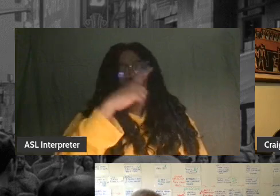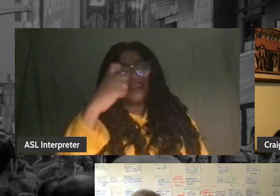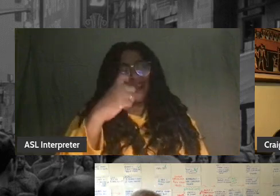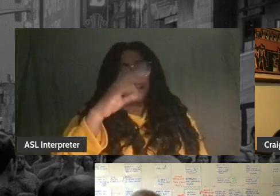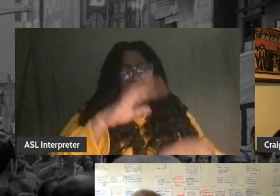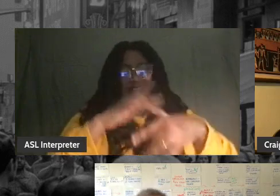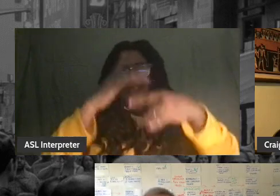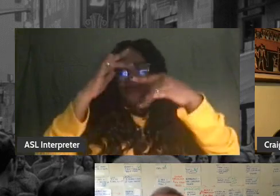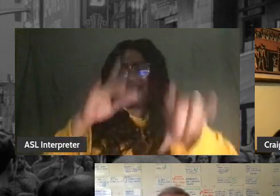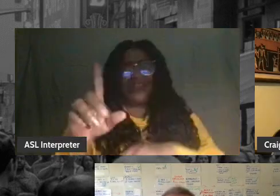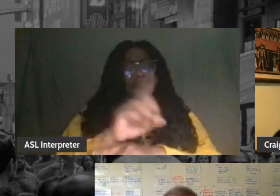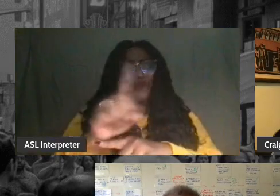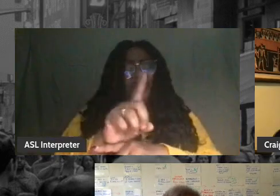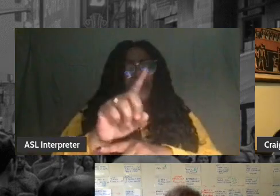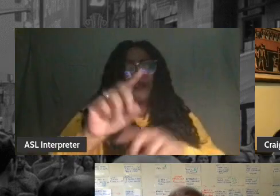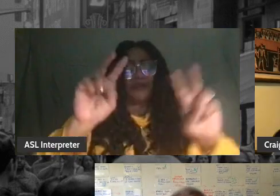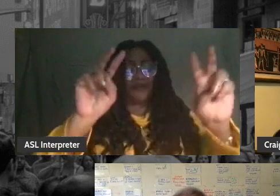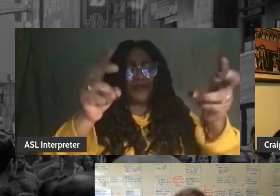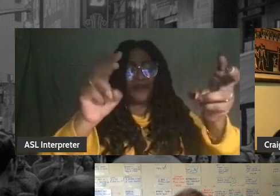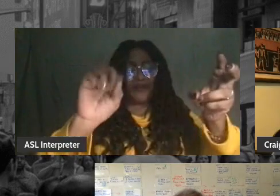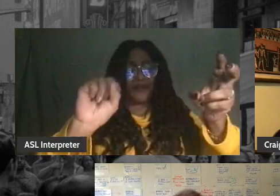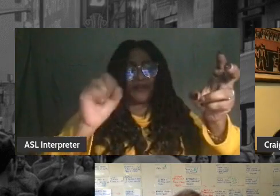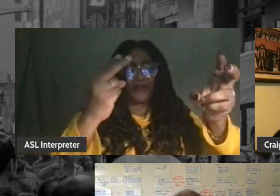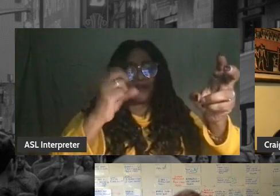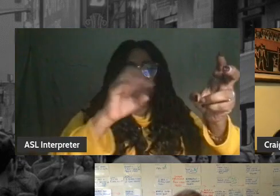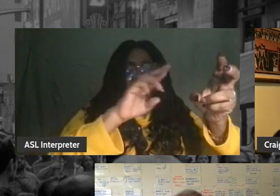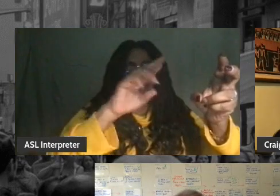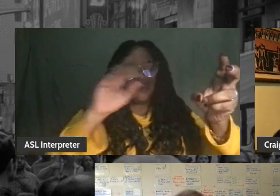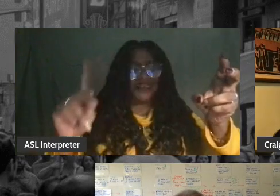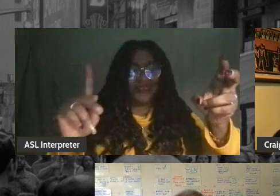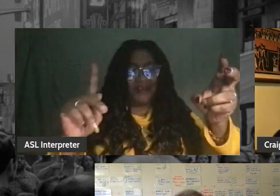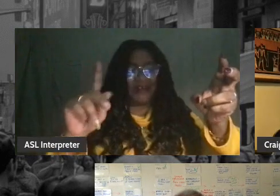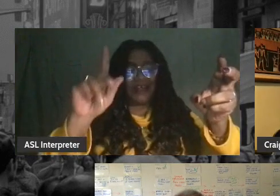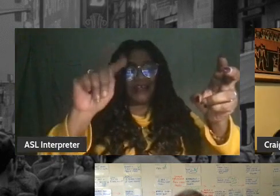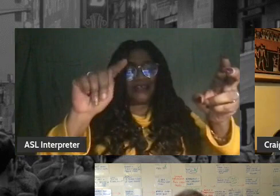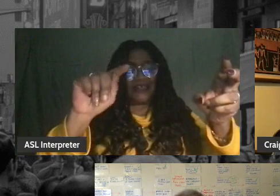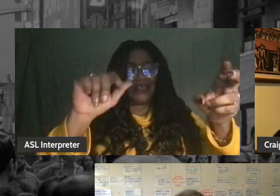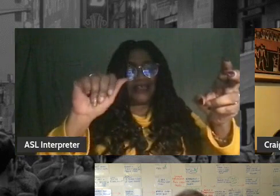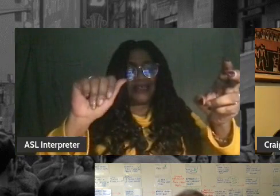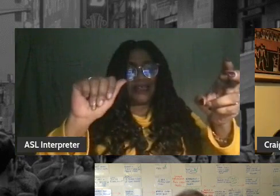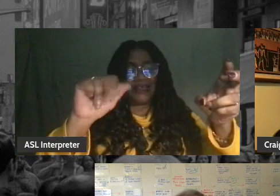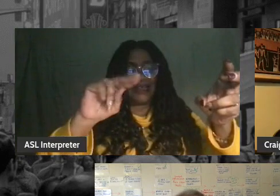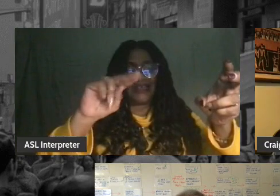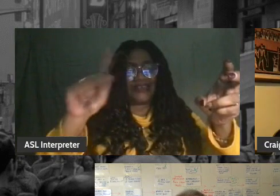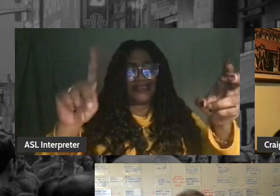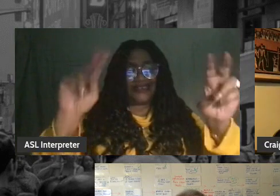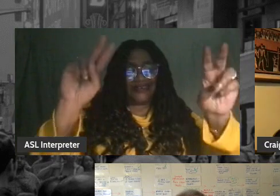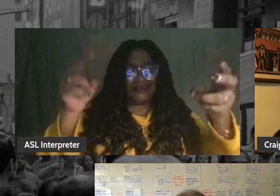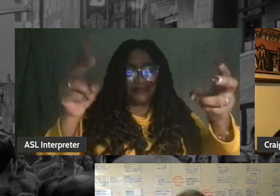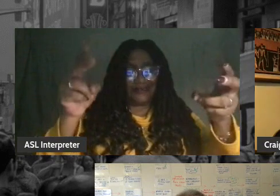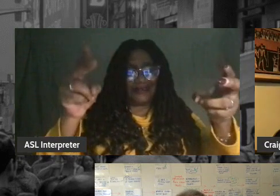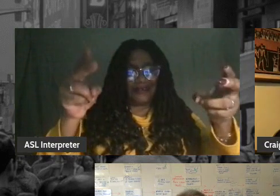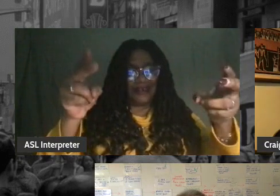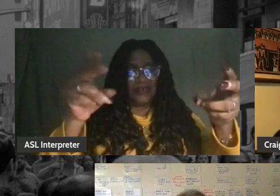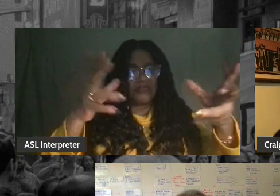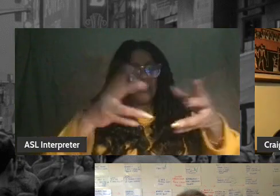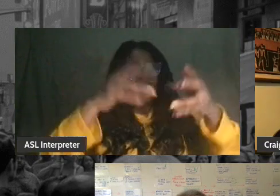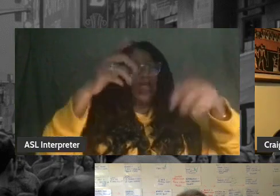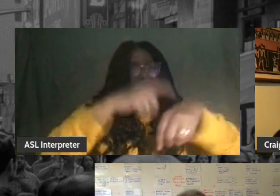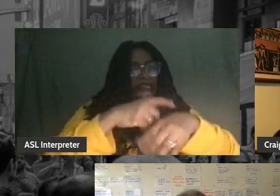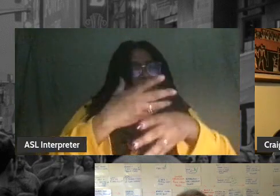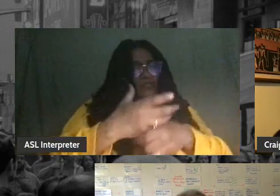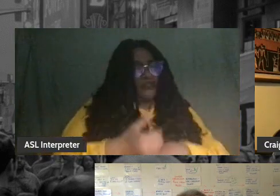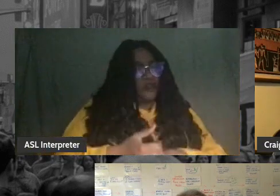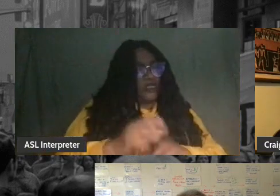didn't know, you know, it took time for me to learn to trust and sustain the relationship, I think.